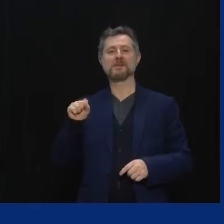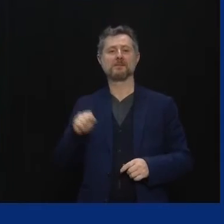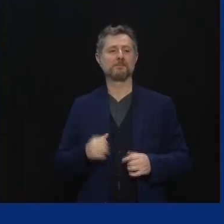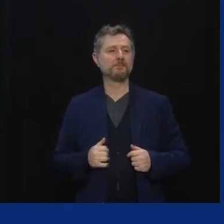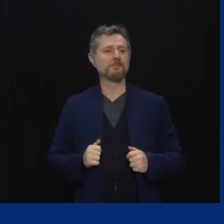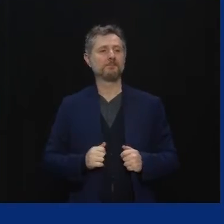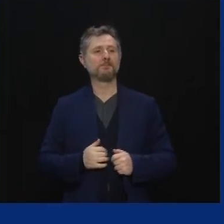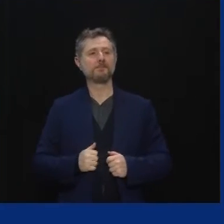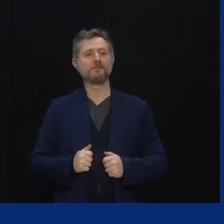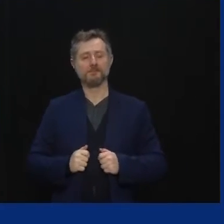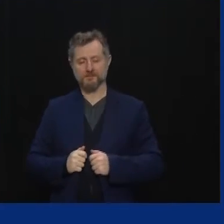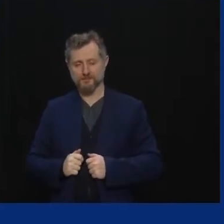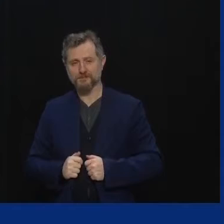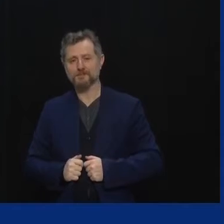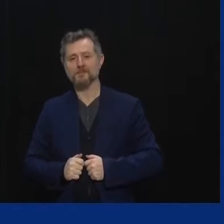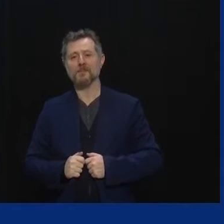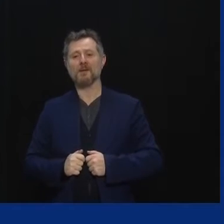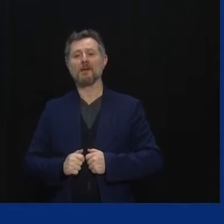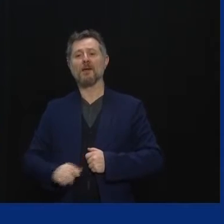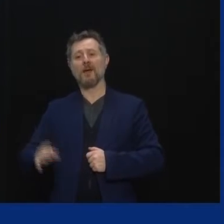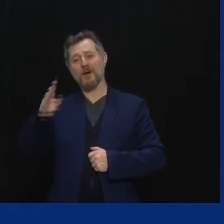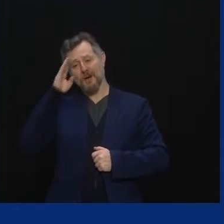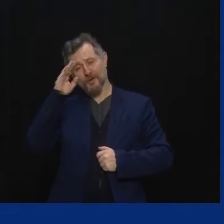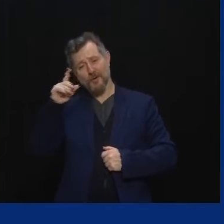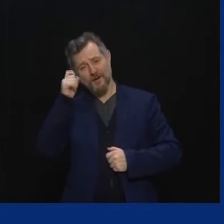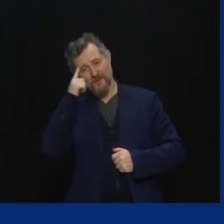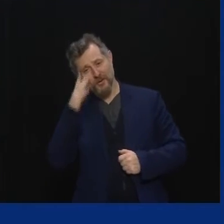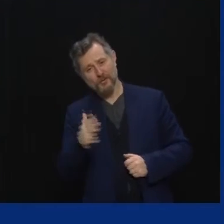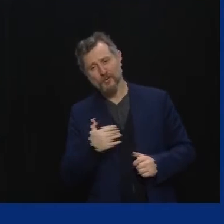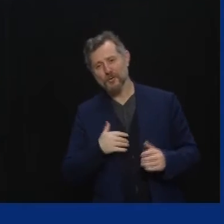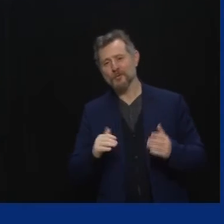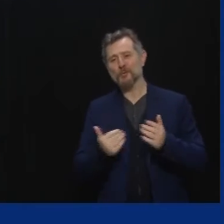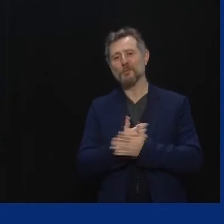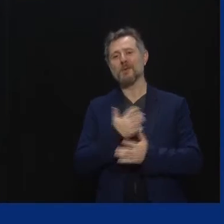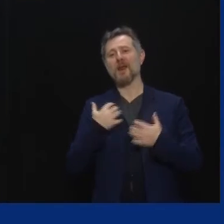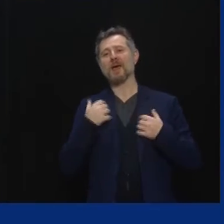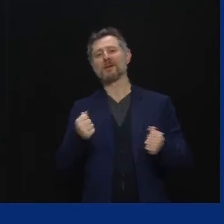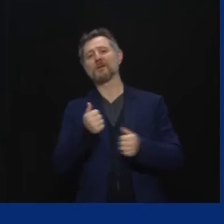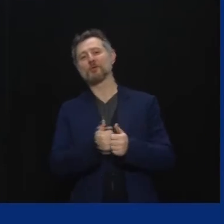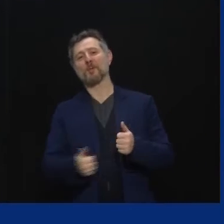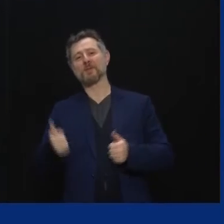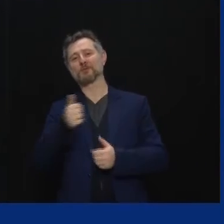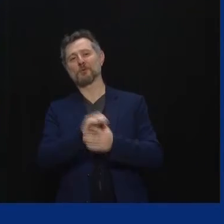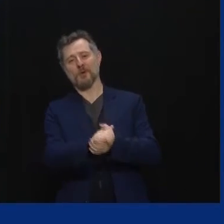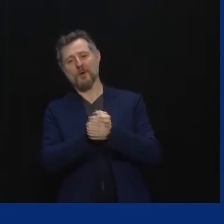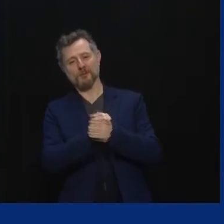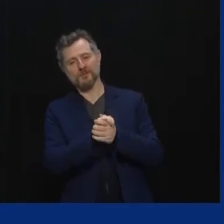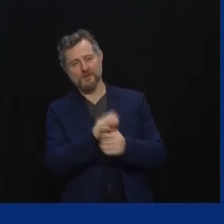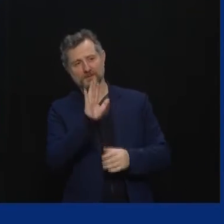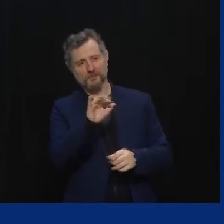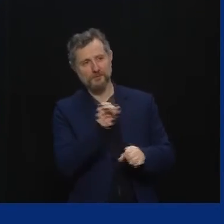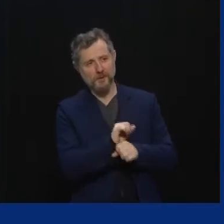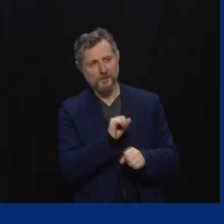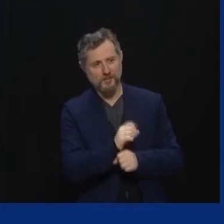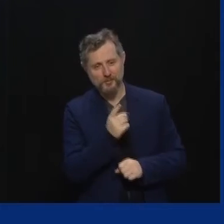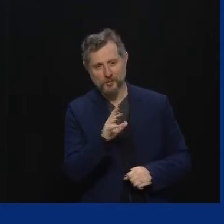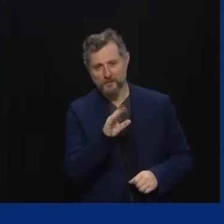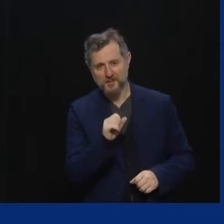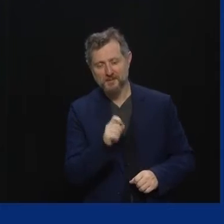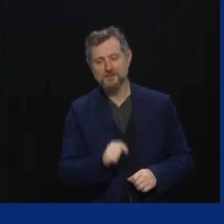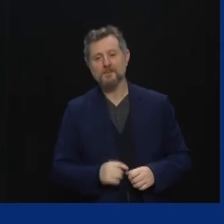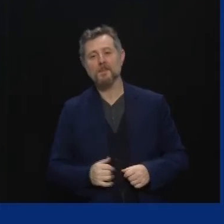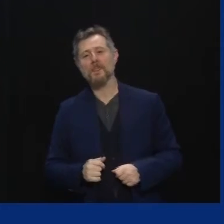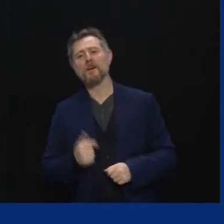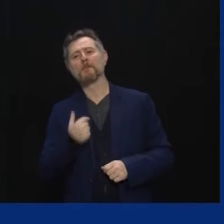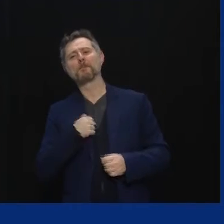Dan. Hey, Governor and new Health Commissioner, congratulations on the job. My question is kind of building off of Marina's